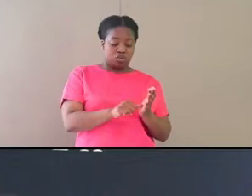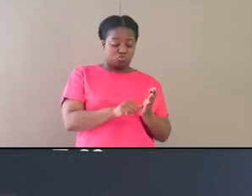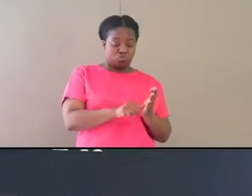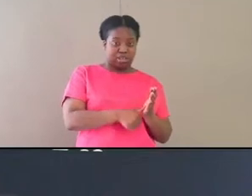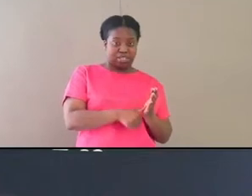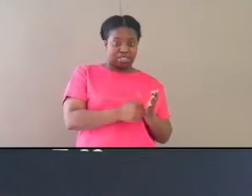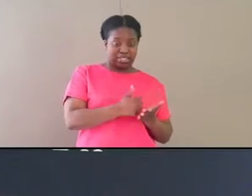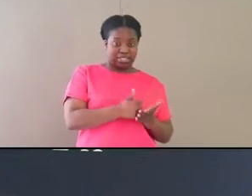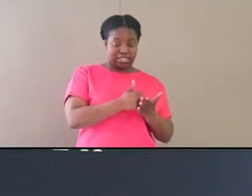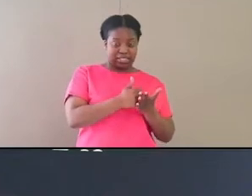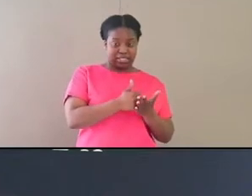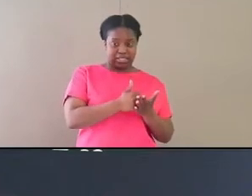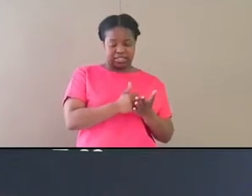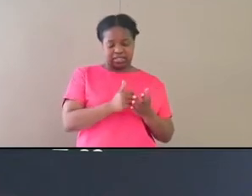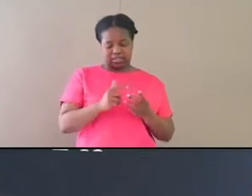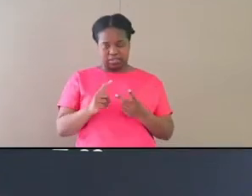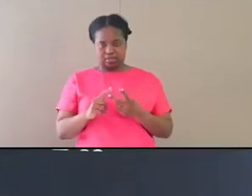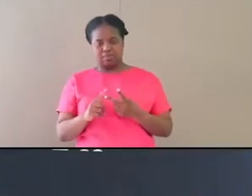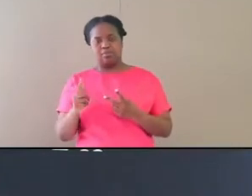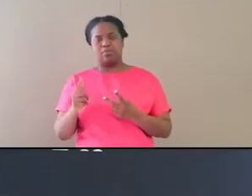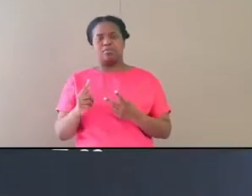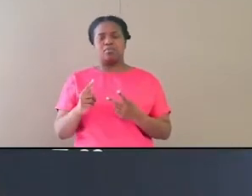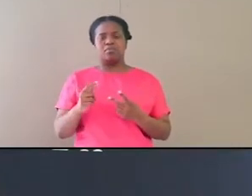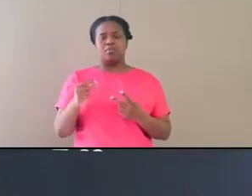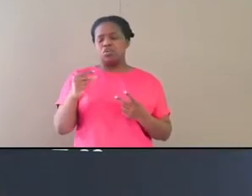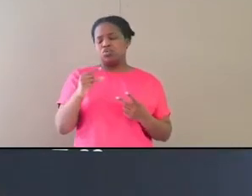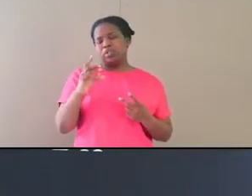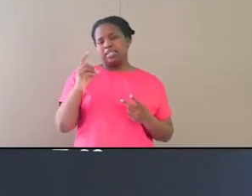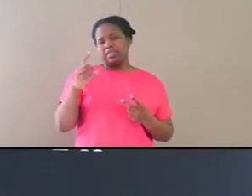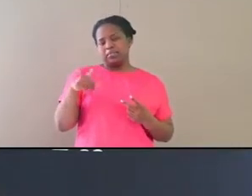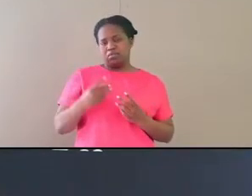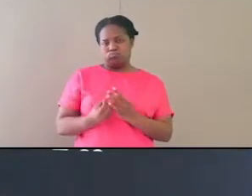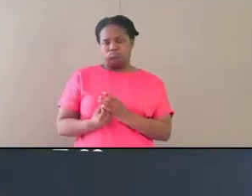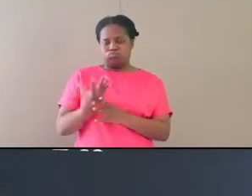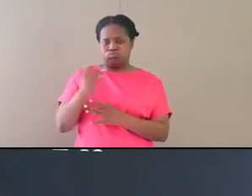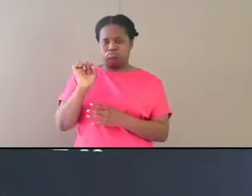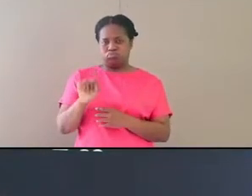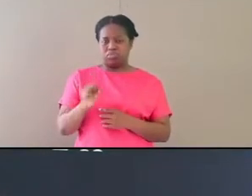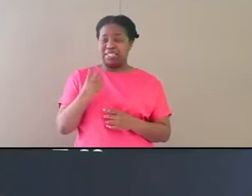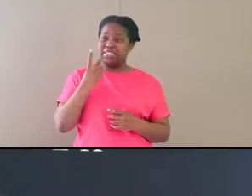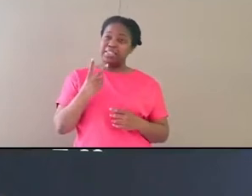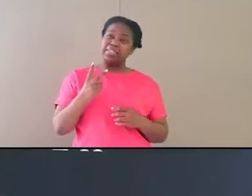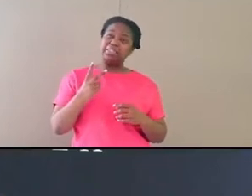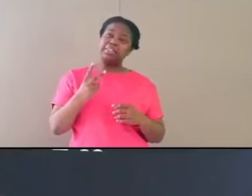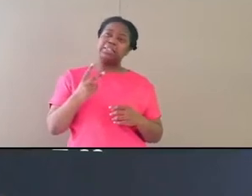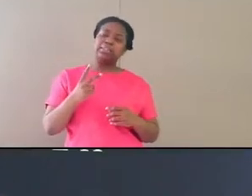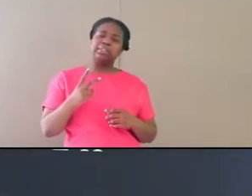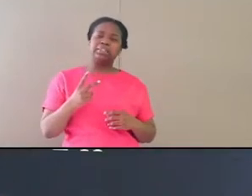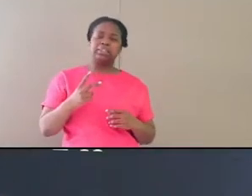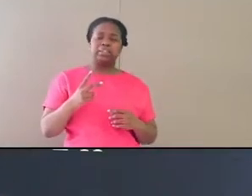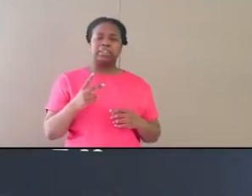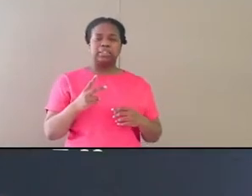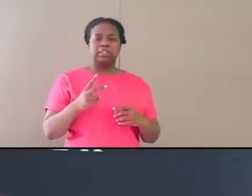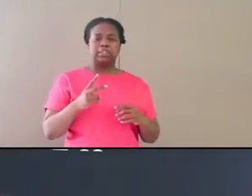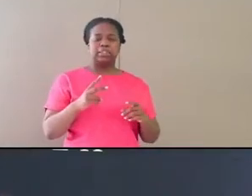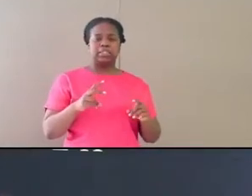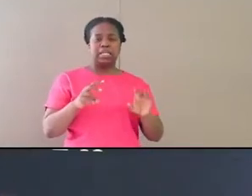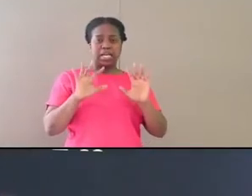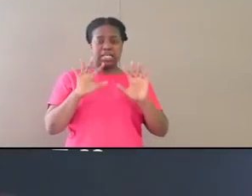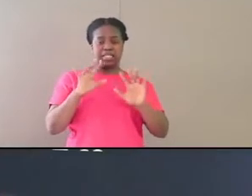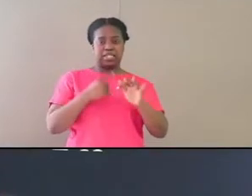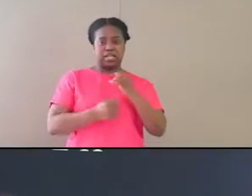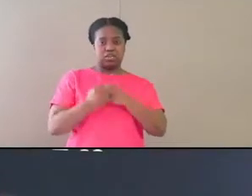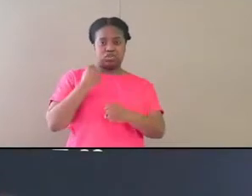social assistance, as well as economic growth. And we can really see over the last 10 years when we've had anemic economic growth,